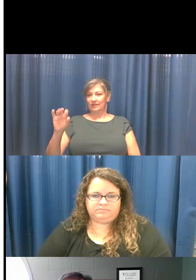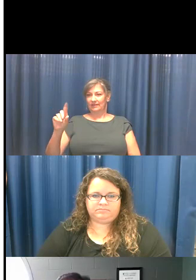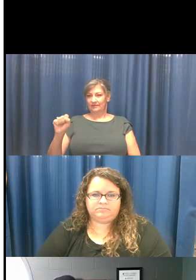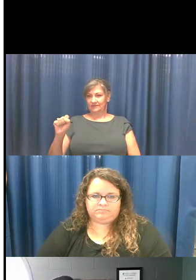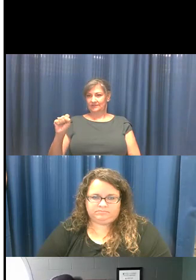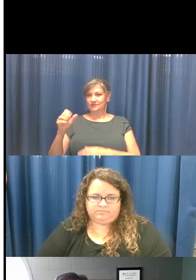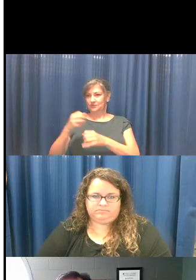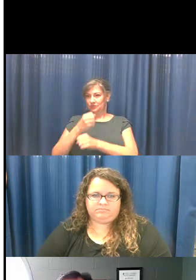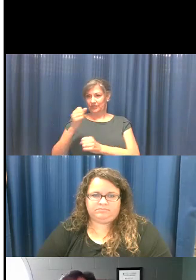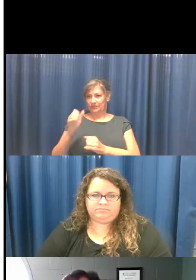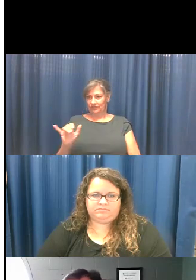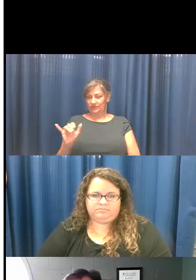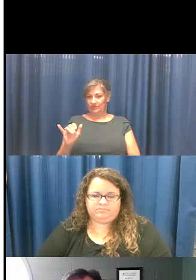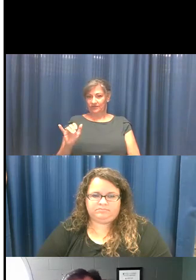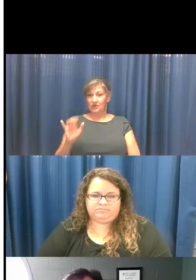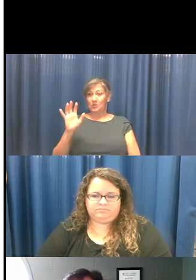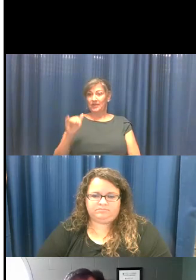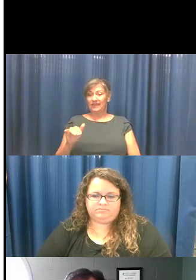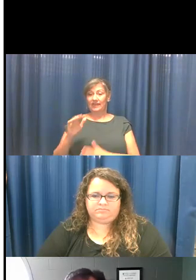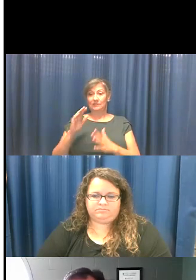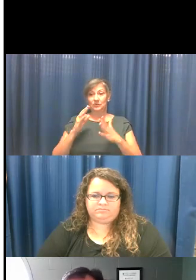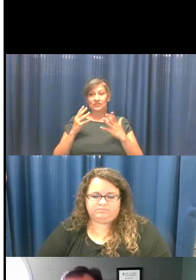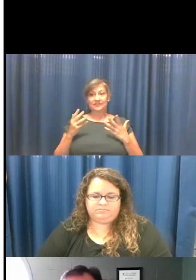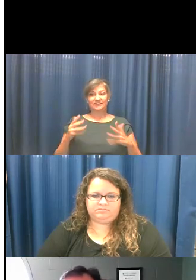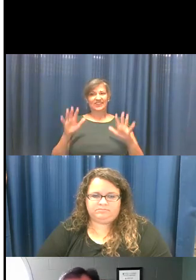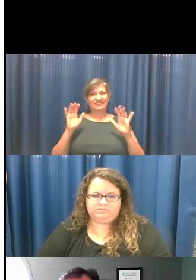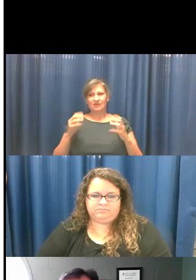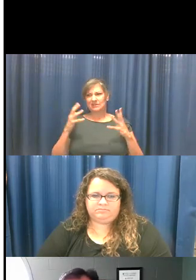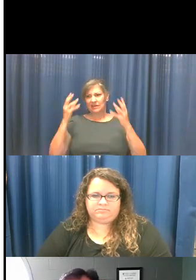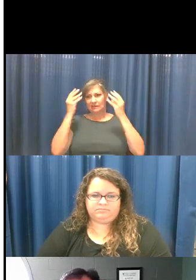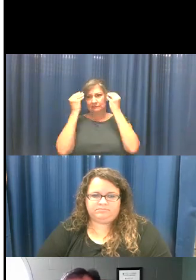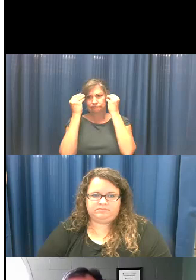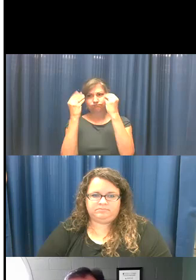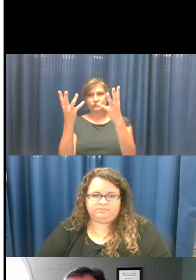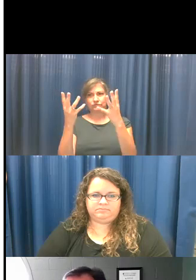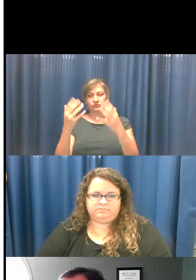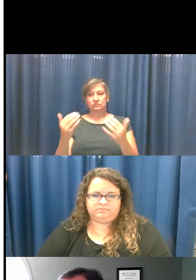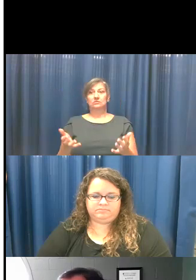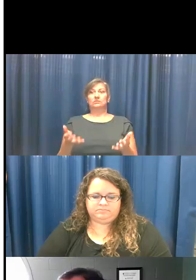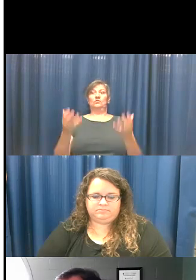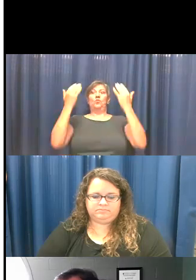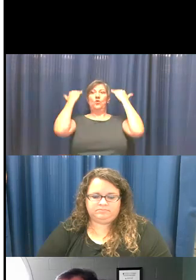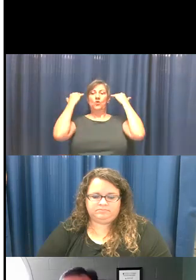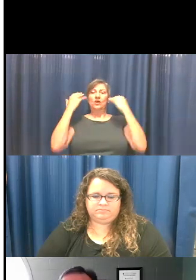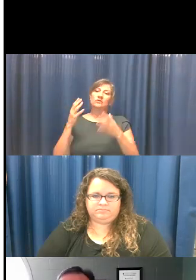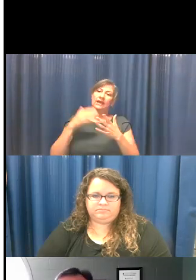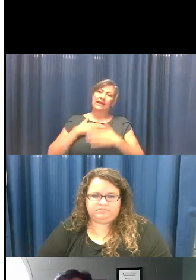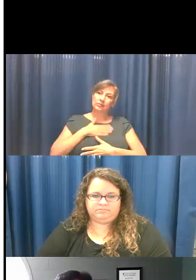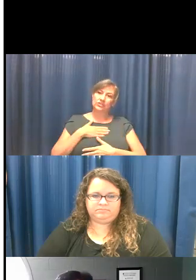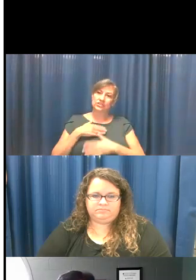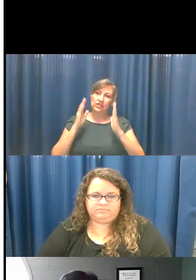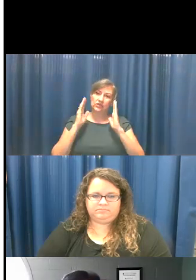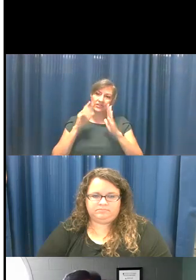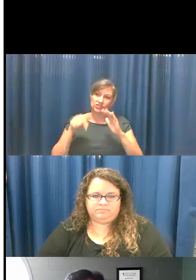And with that, I'm going to wrap up. That was a lot of news and a lot of information. I really appreciate your attention this